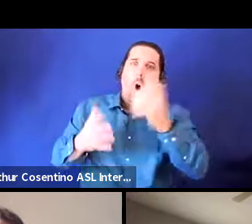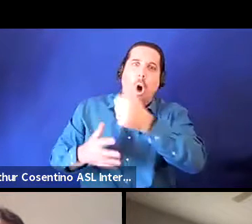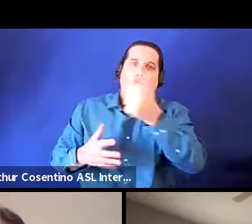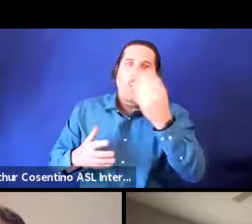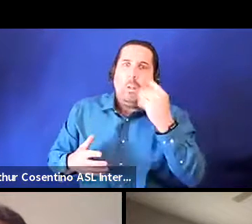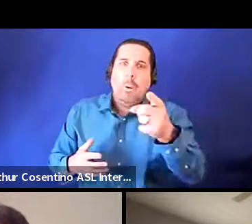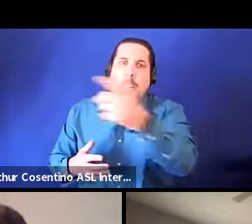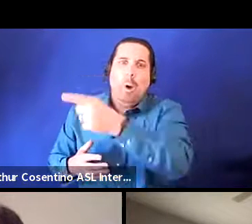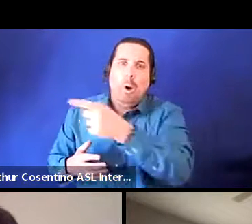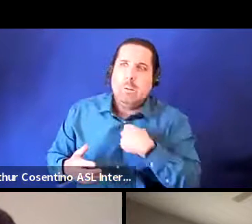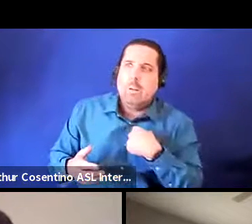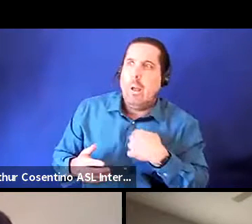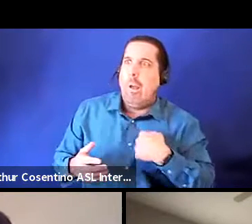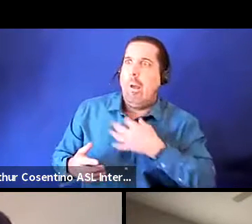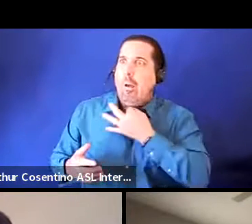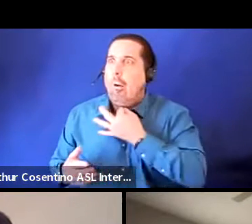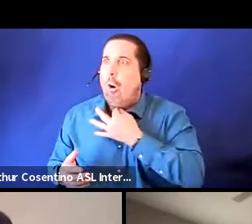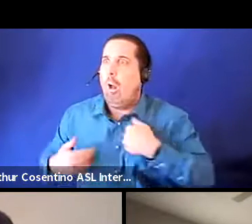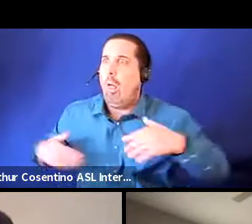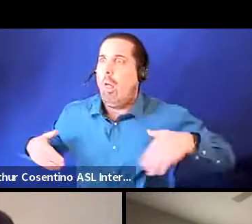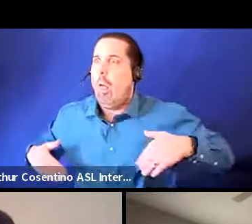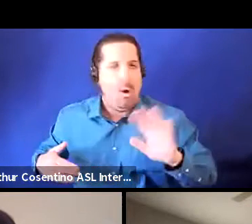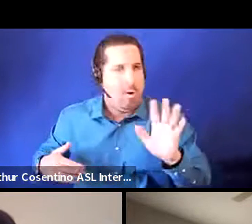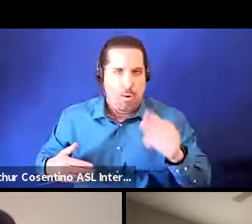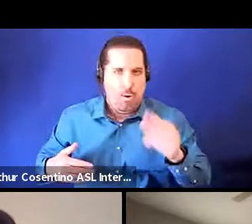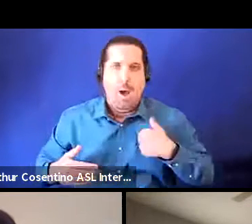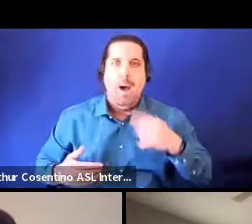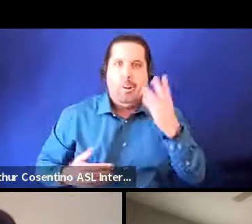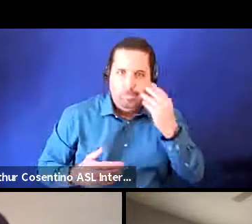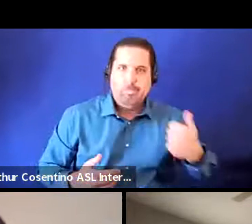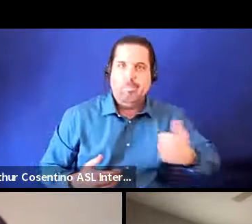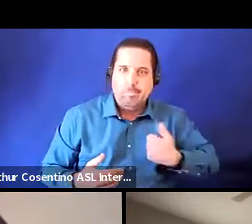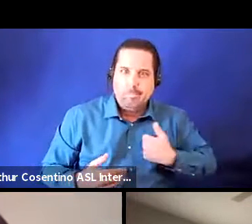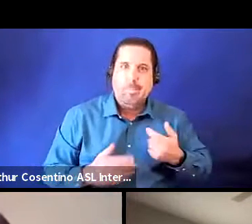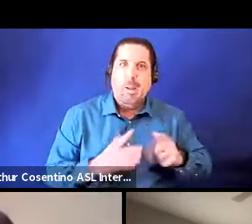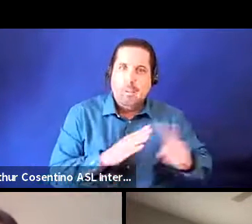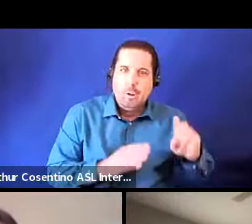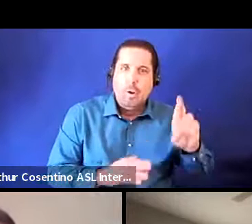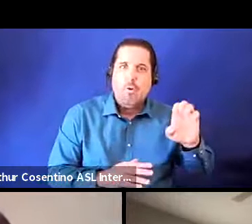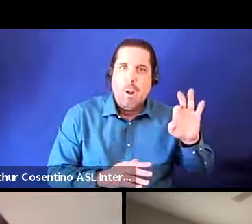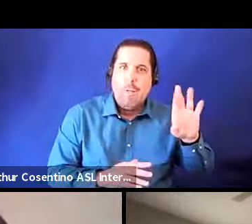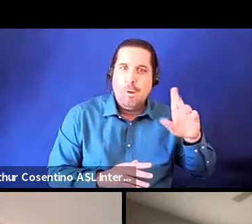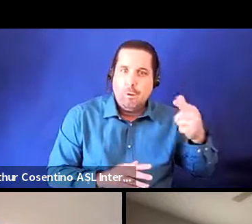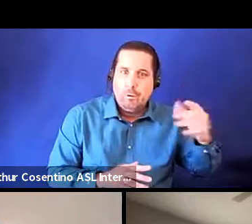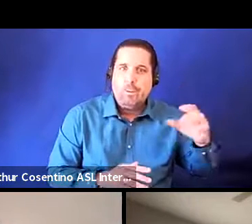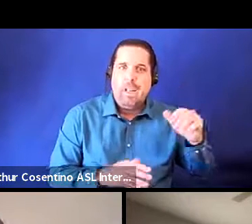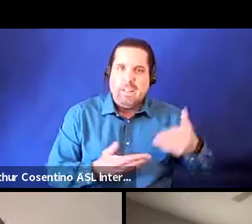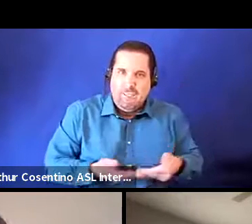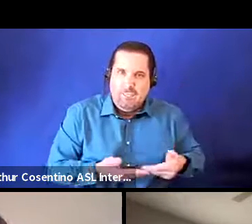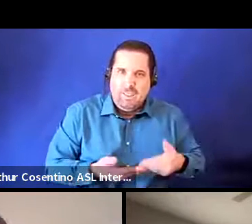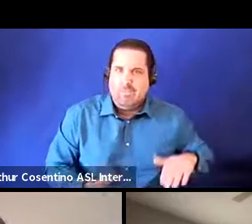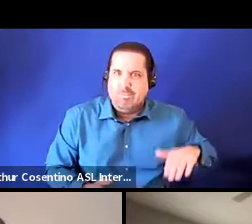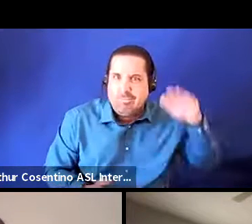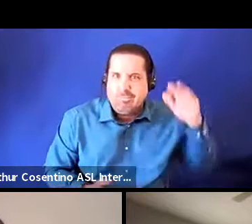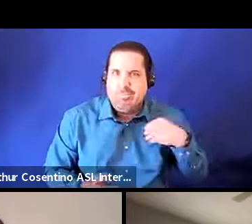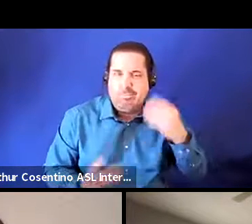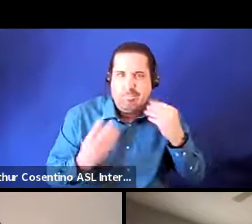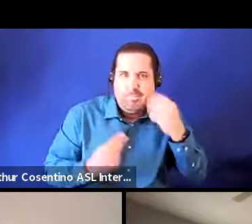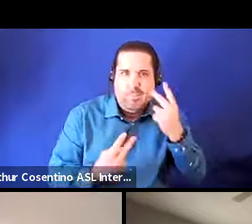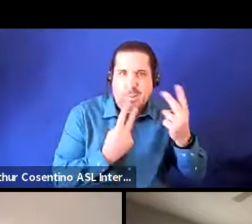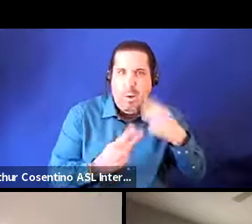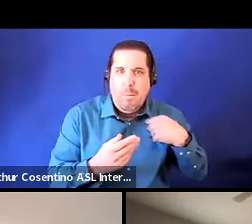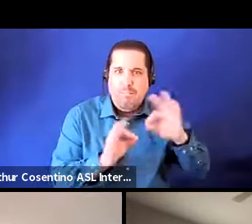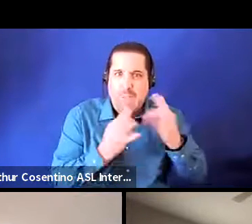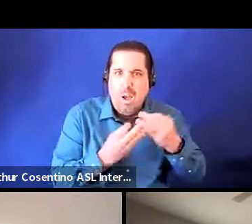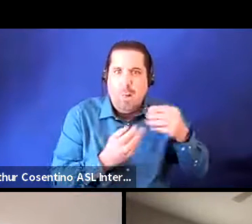experience of having, one, been a child of a refugee, being brought here as an infant, and seeing how my family would struggle.